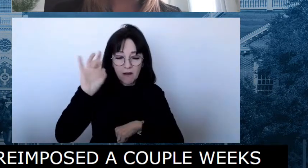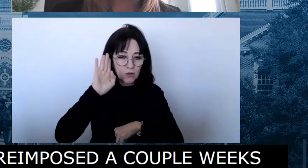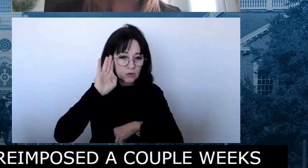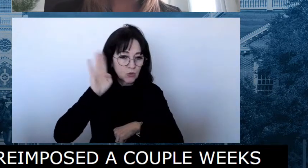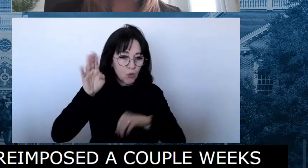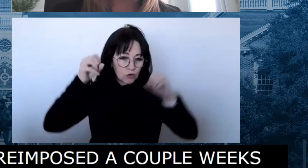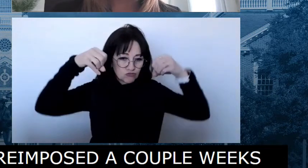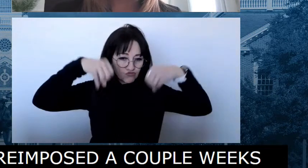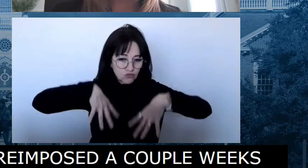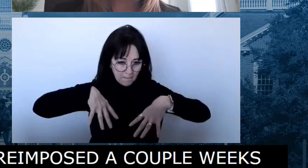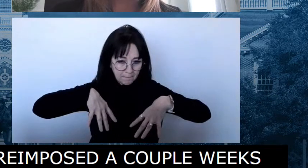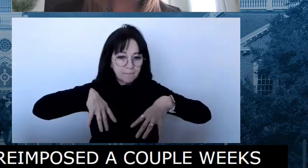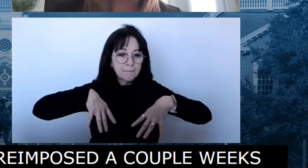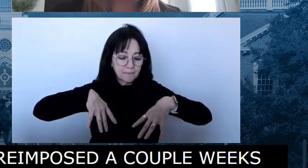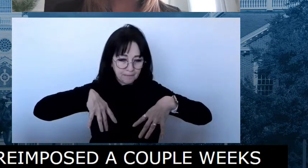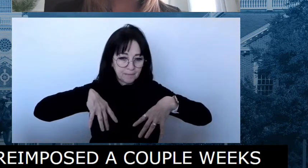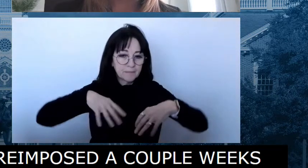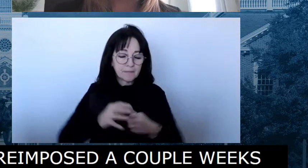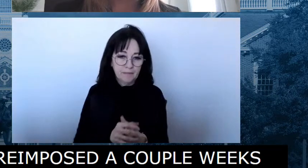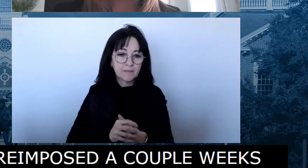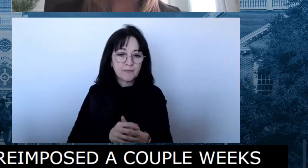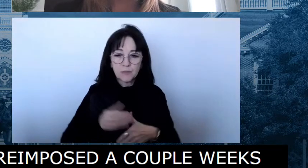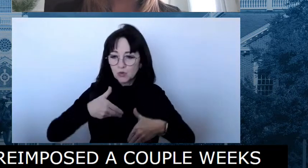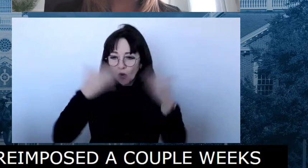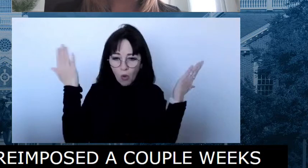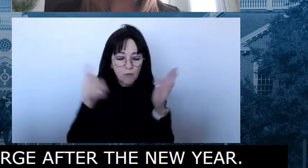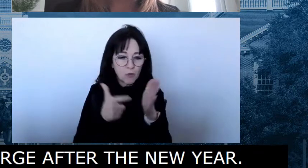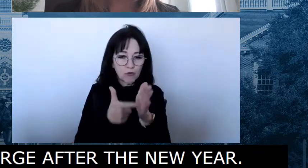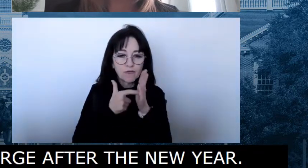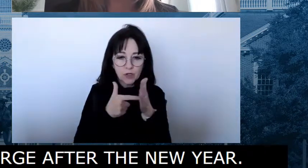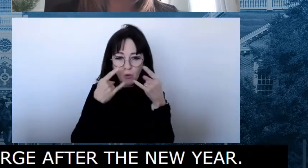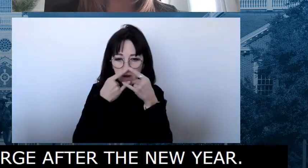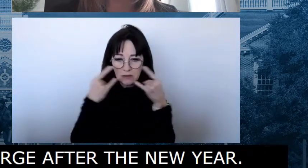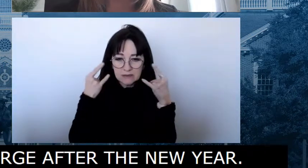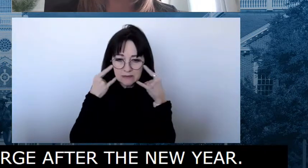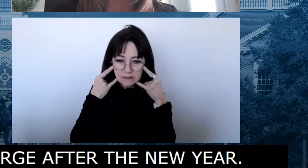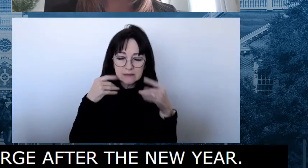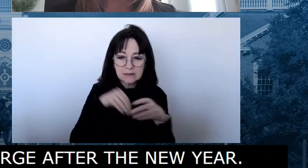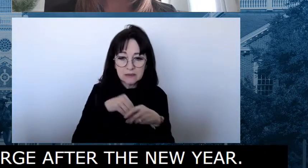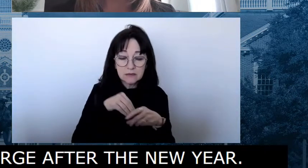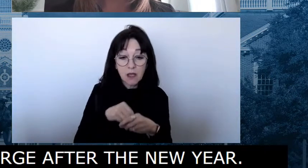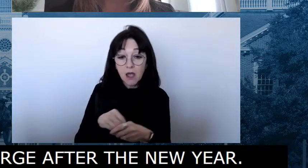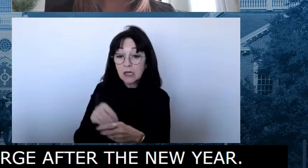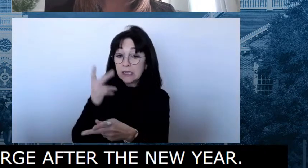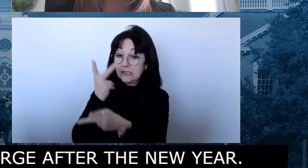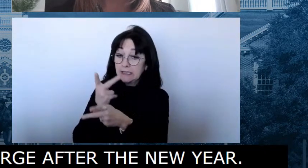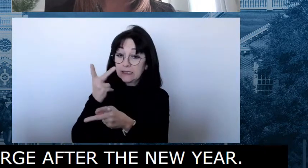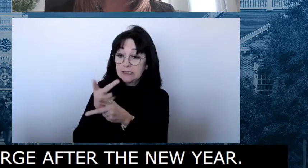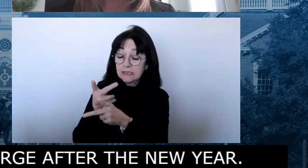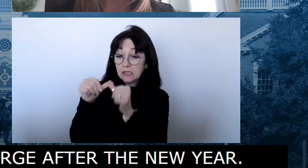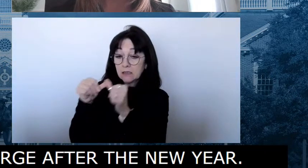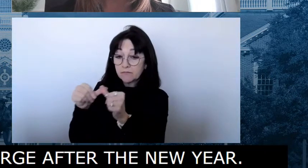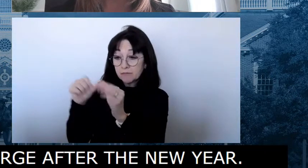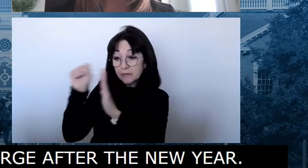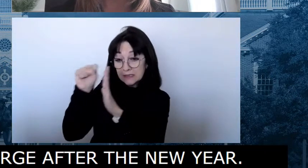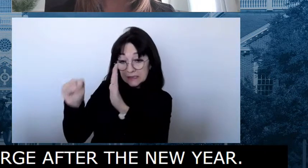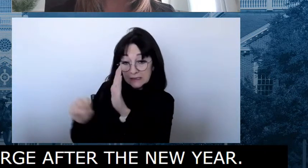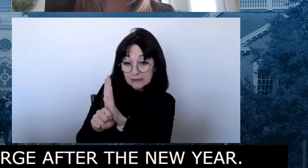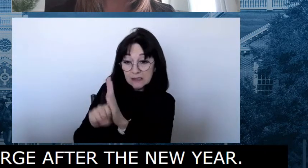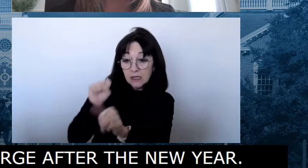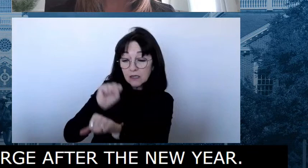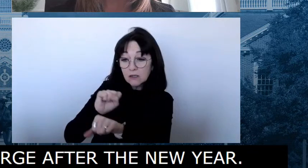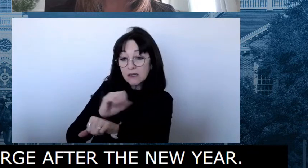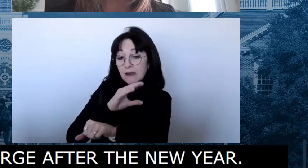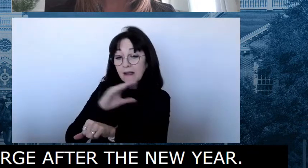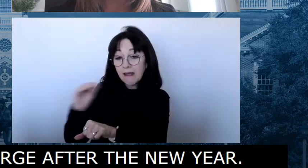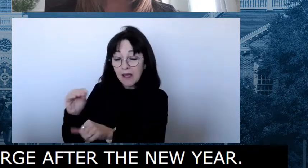will go away, and we'll end the mask requirement in schools at the state level on Thursday,